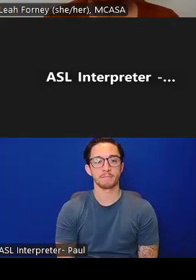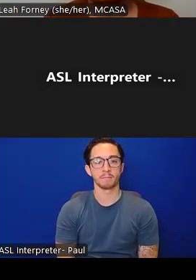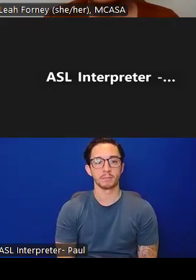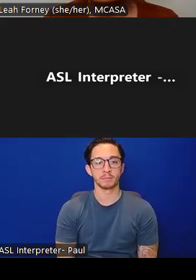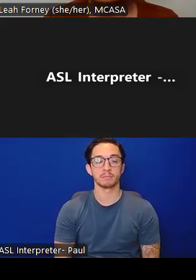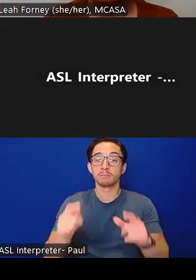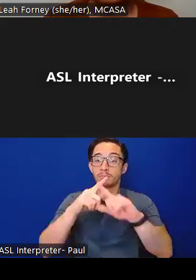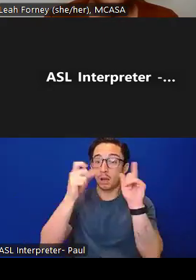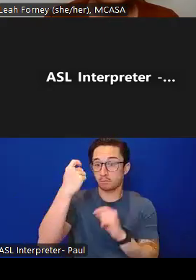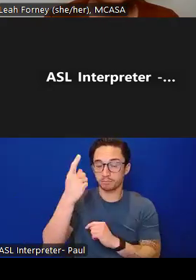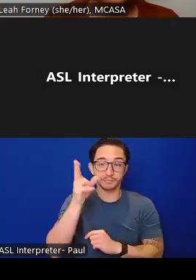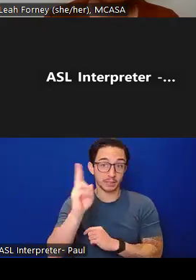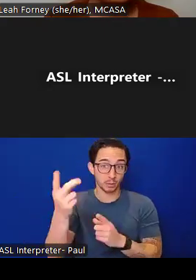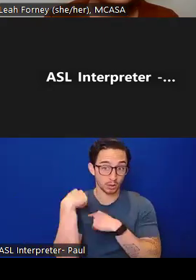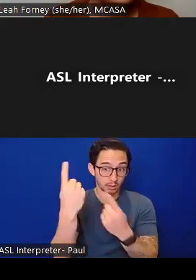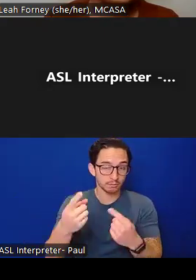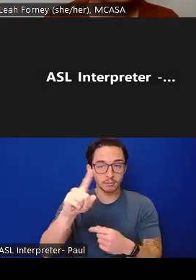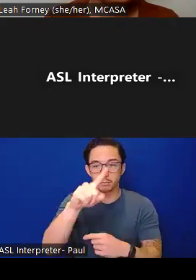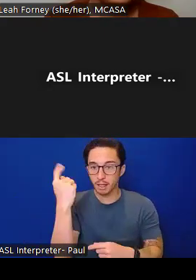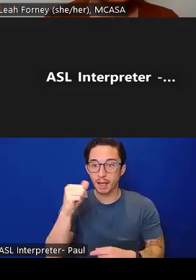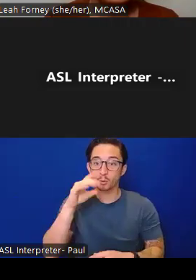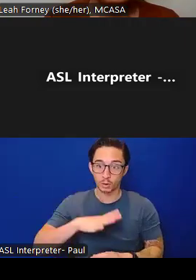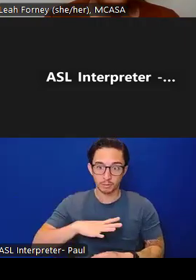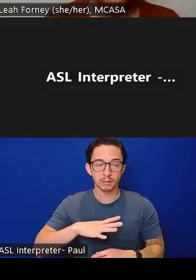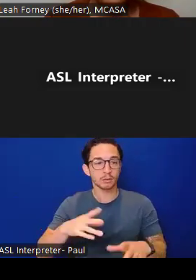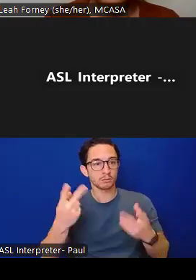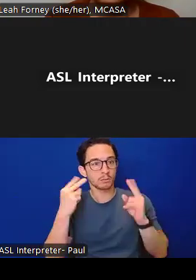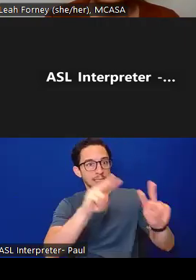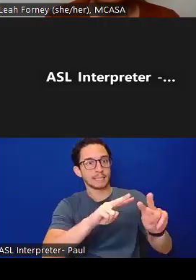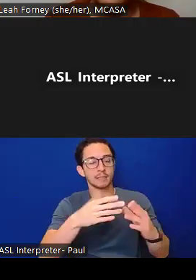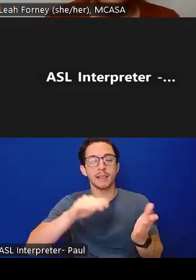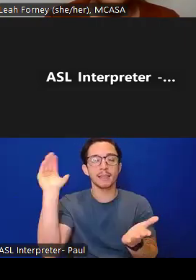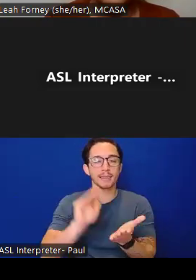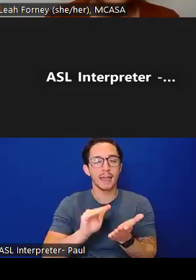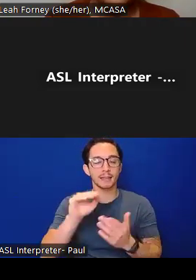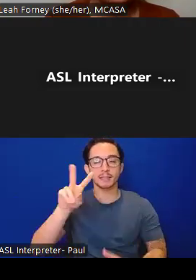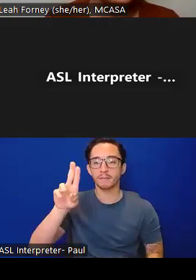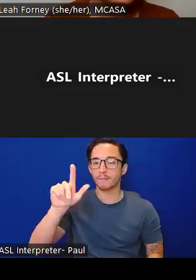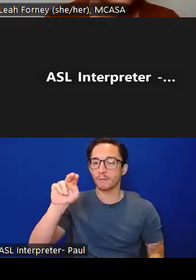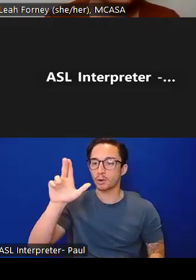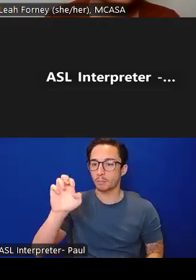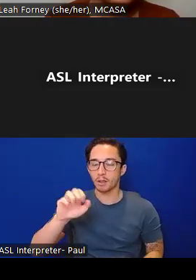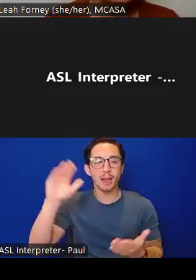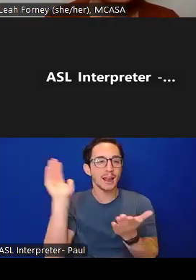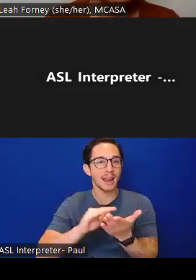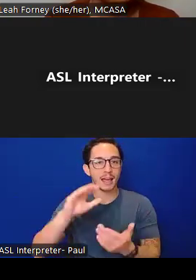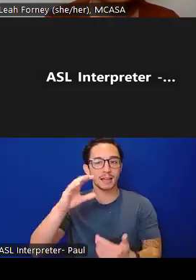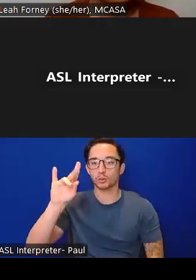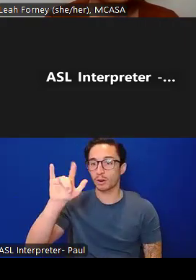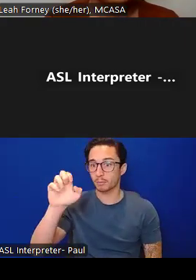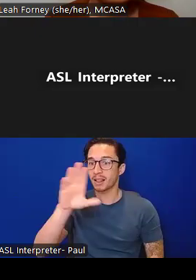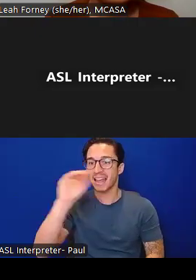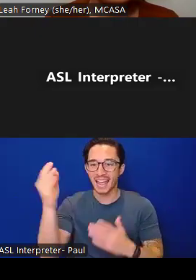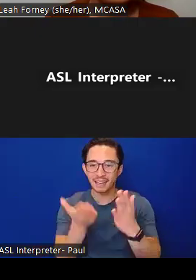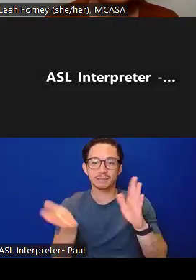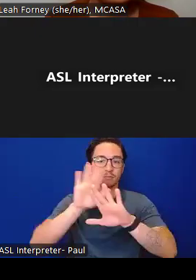Yet historically, Black women have been seen as less vulnerable and less credible, as well as hypersexual.